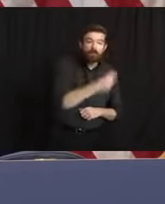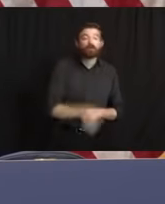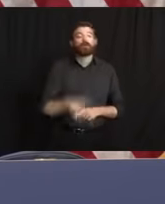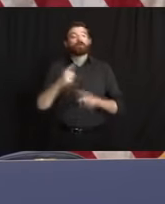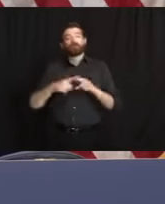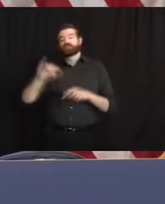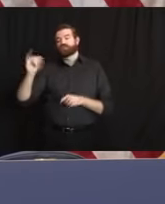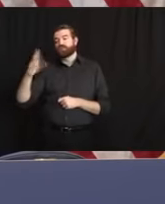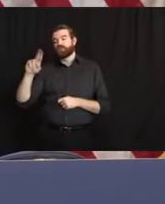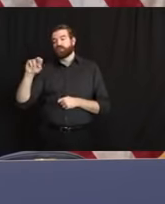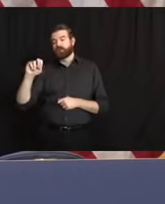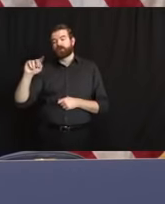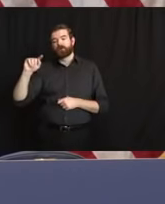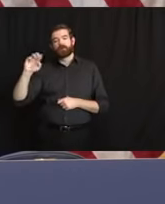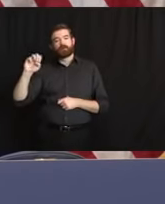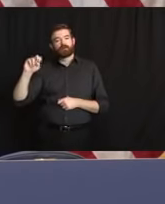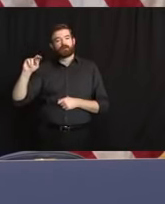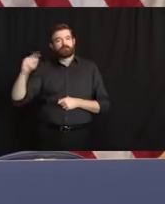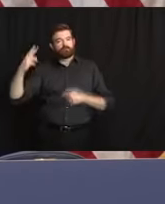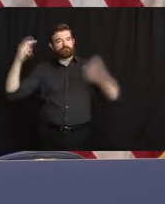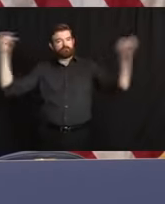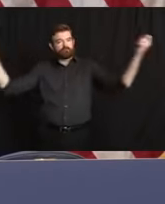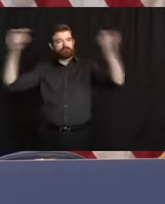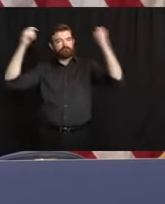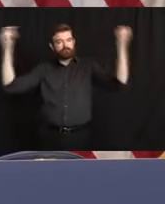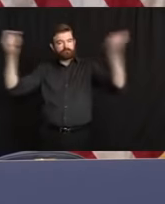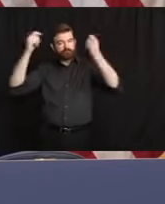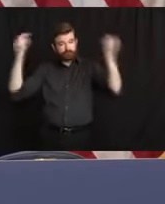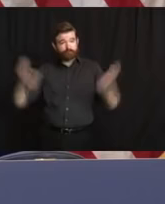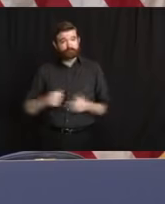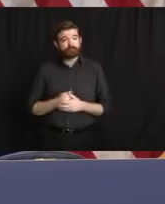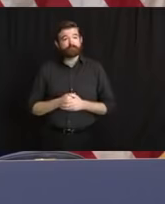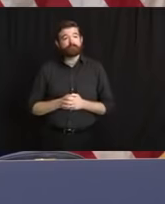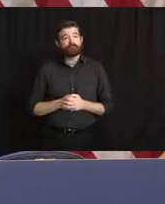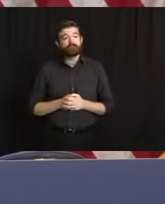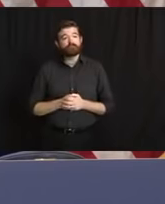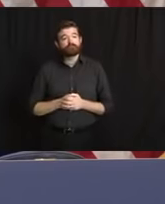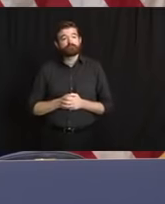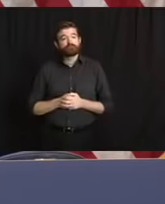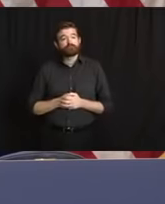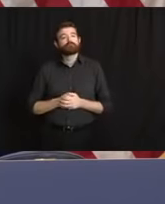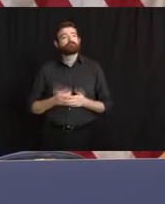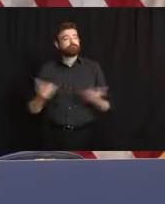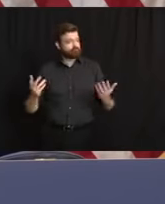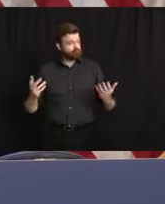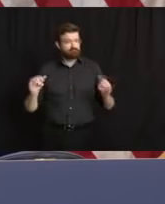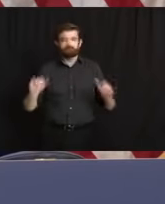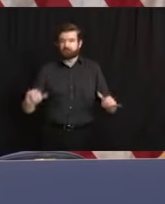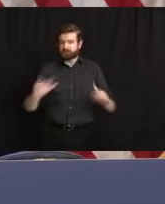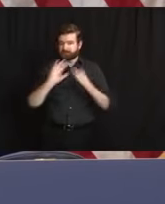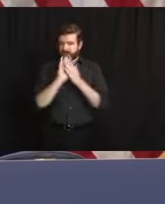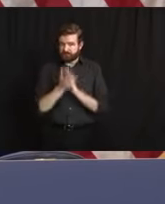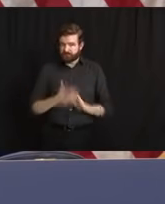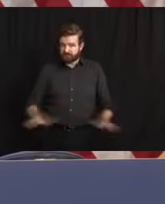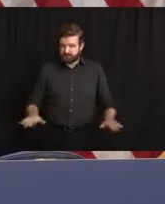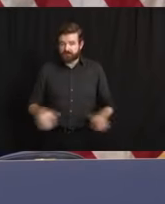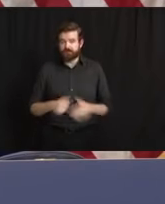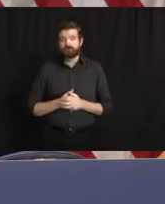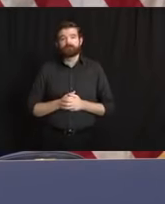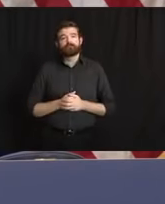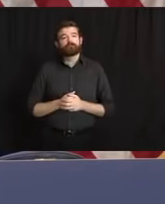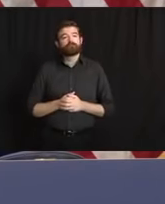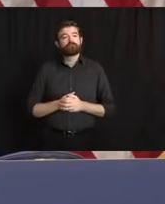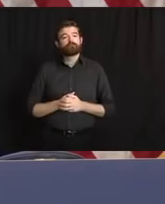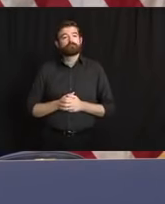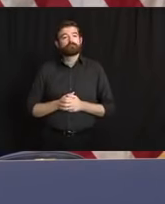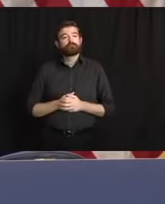that they will remain peaceful, and I certainly appreciate that. And lastly, if I could take 2